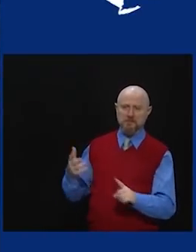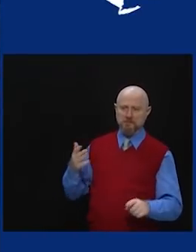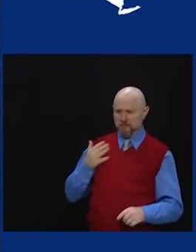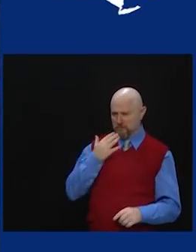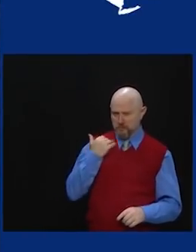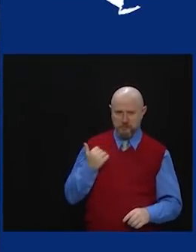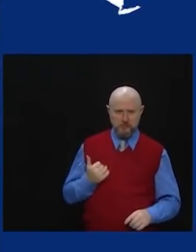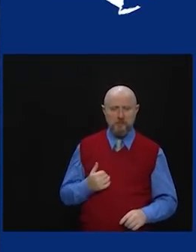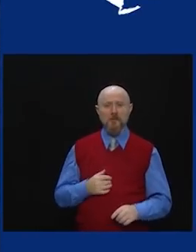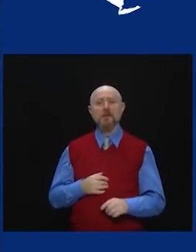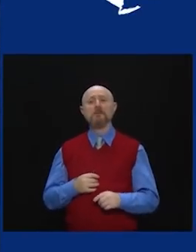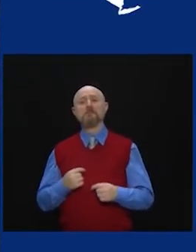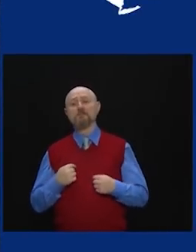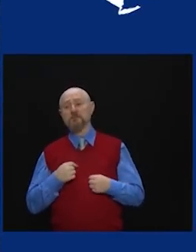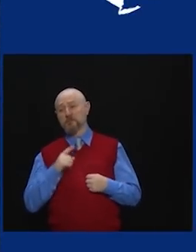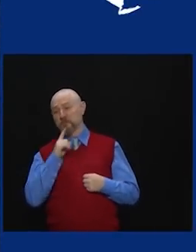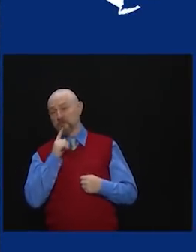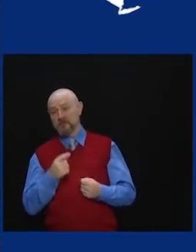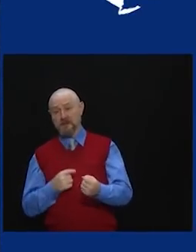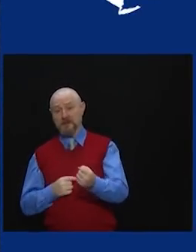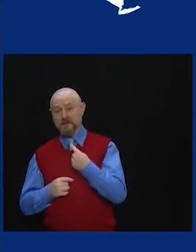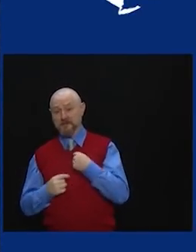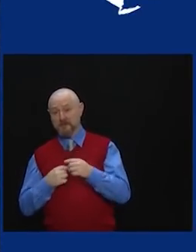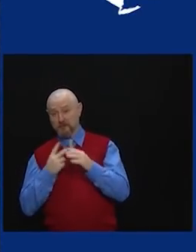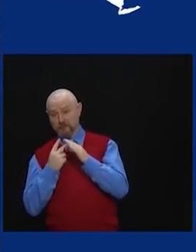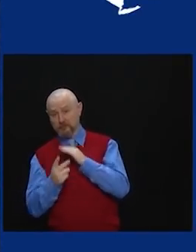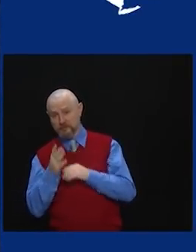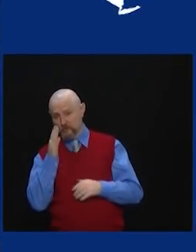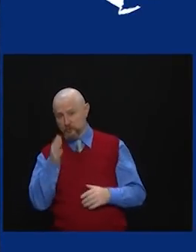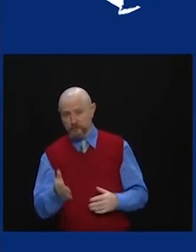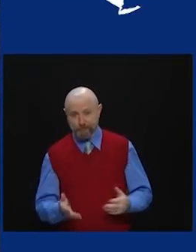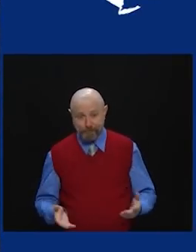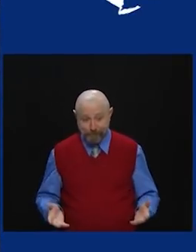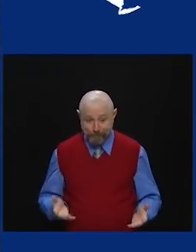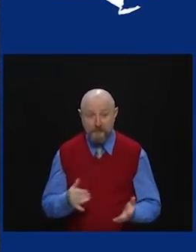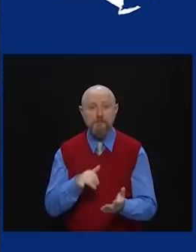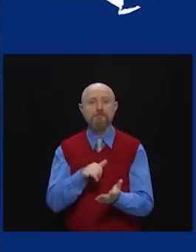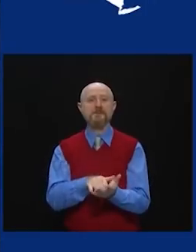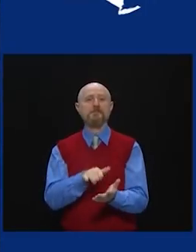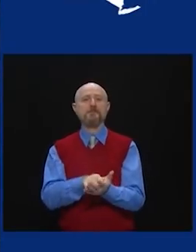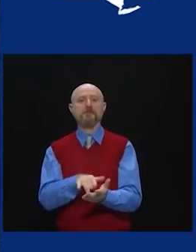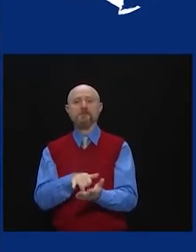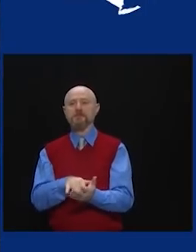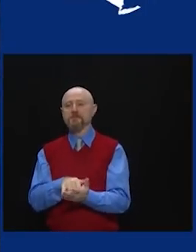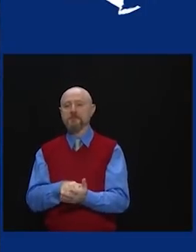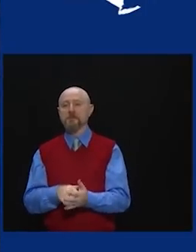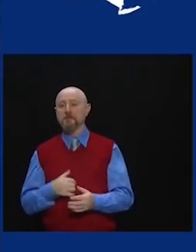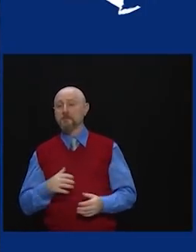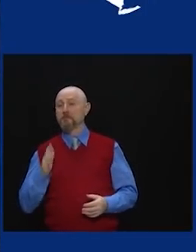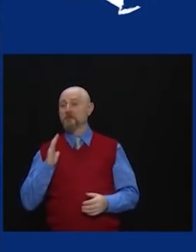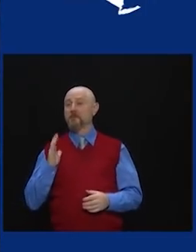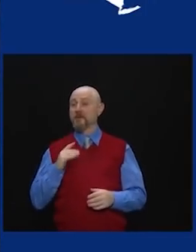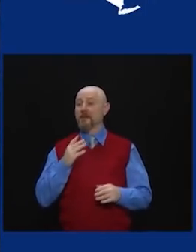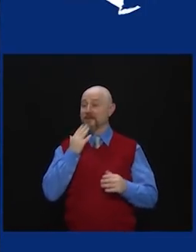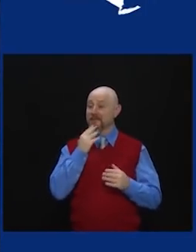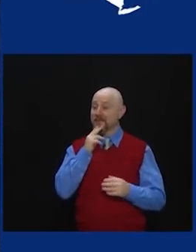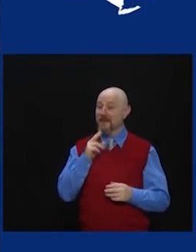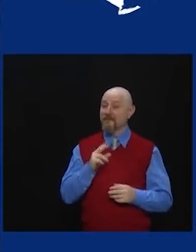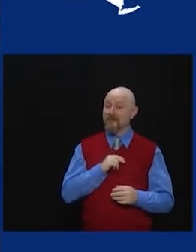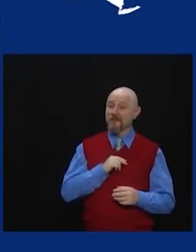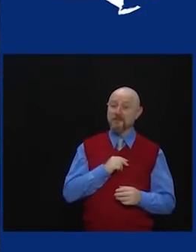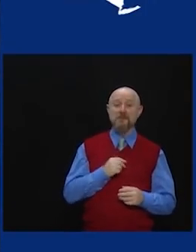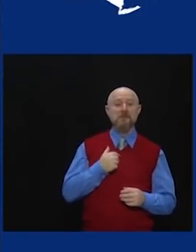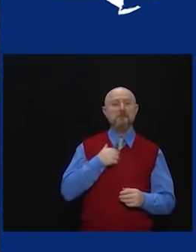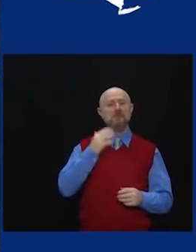the future here, and that's not something we could do. The future at Thanksgiving was a very different world before Omicron